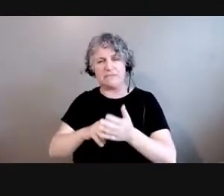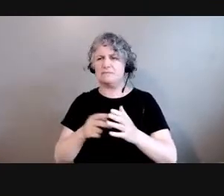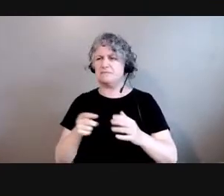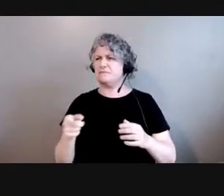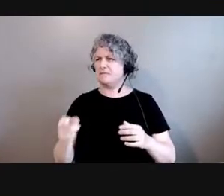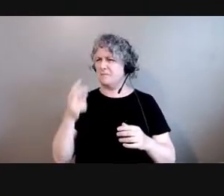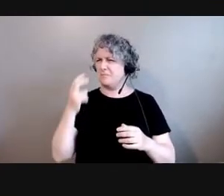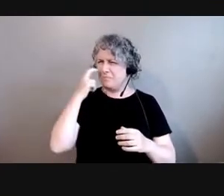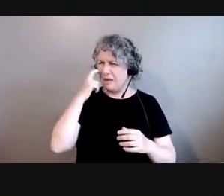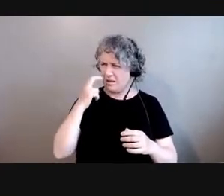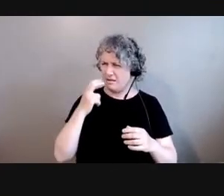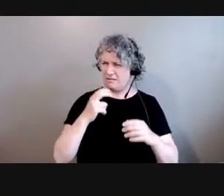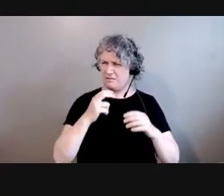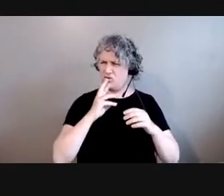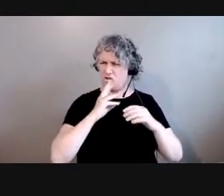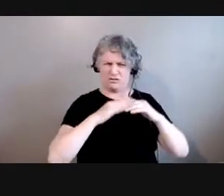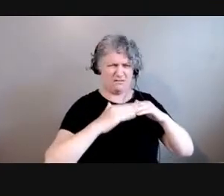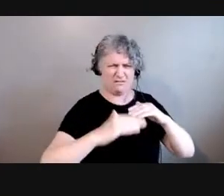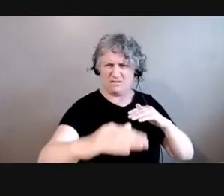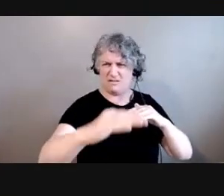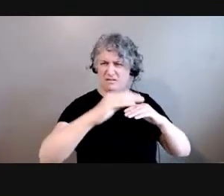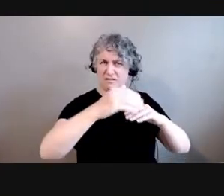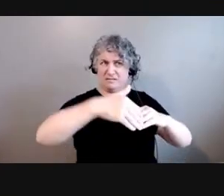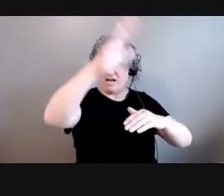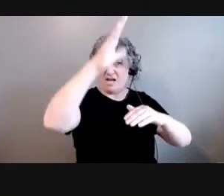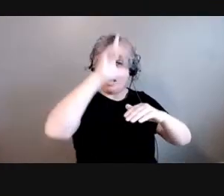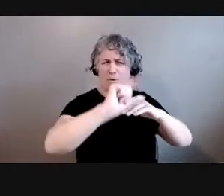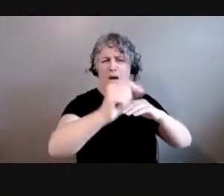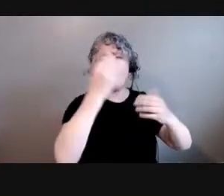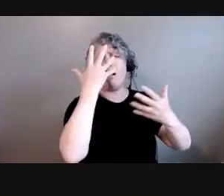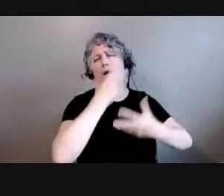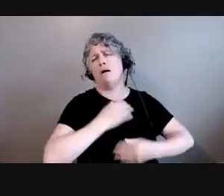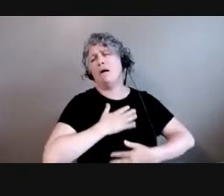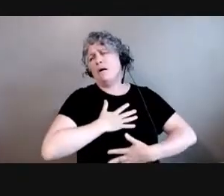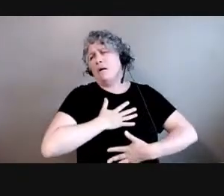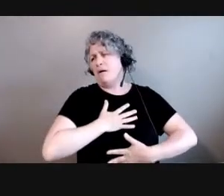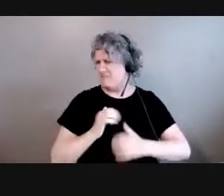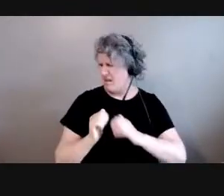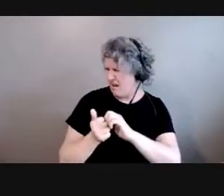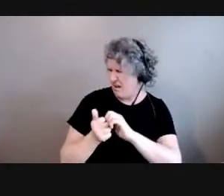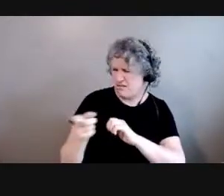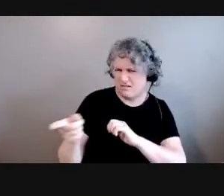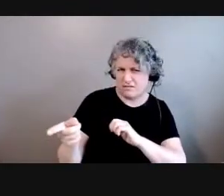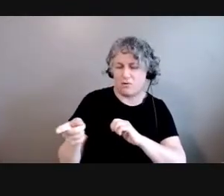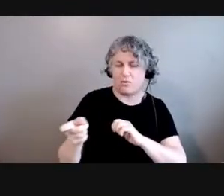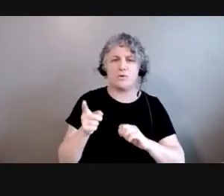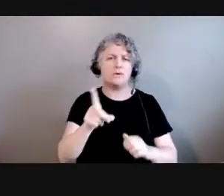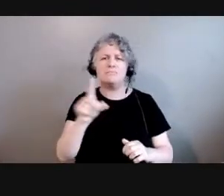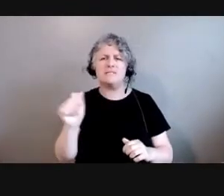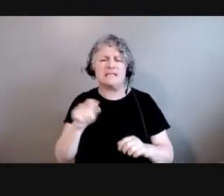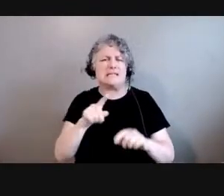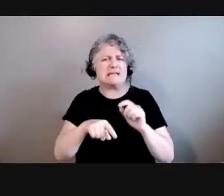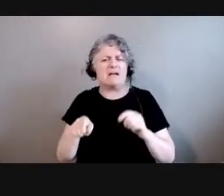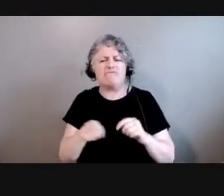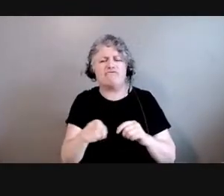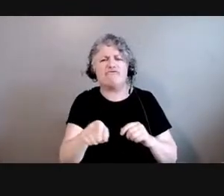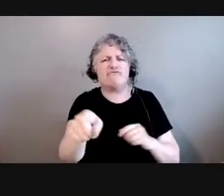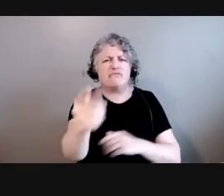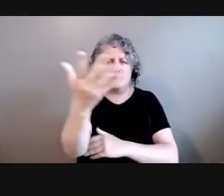sky. To be ableist is to say, you have a mobility disability, you can't navigate the trails. To be ableist is to say, you